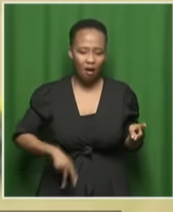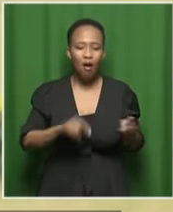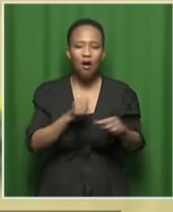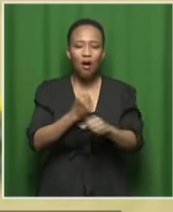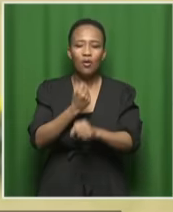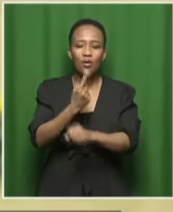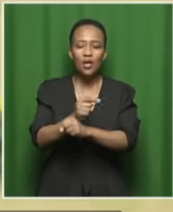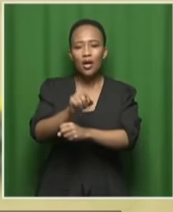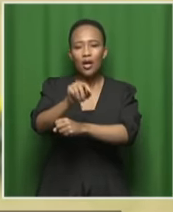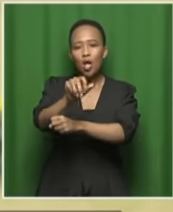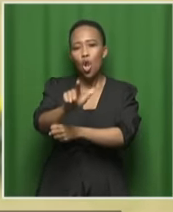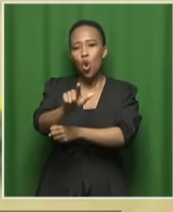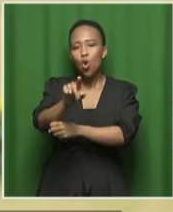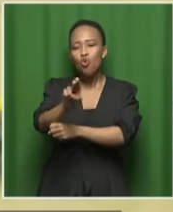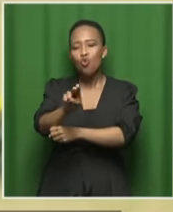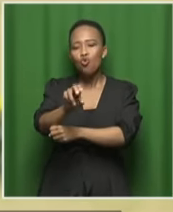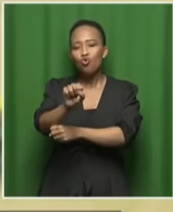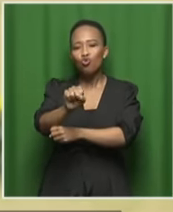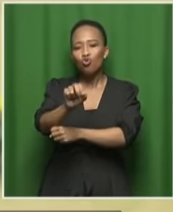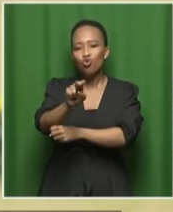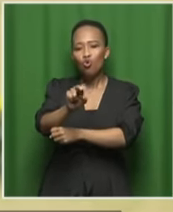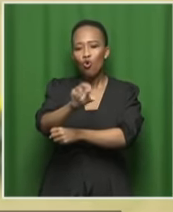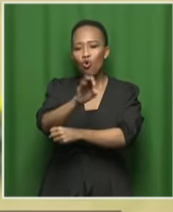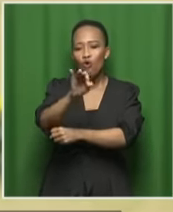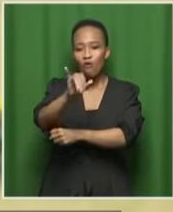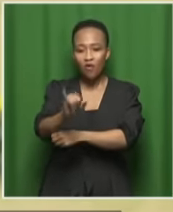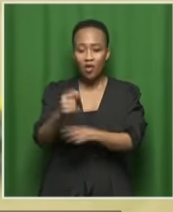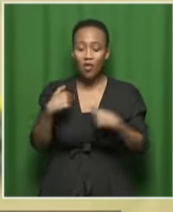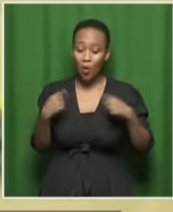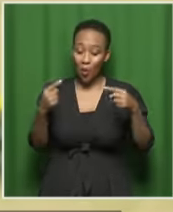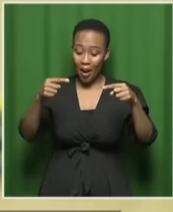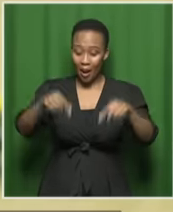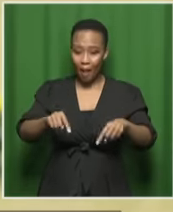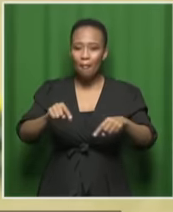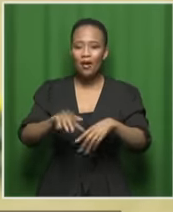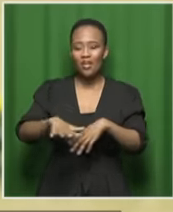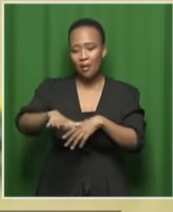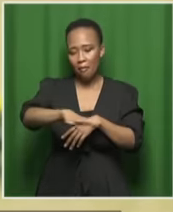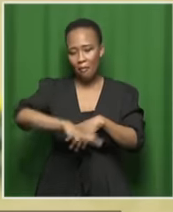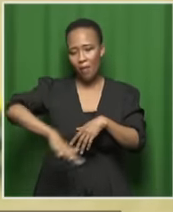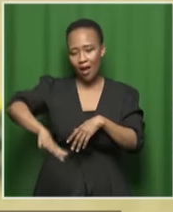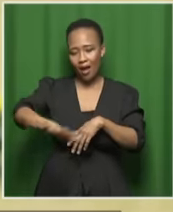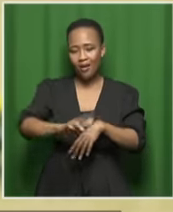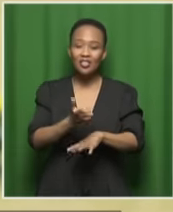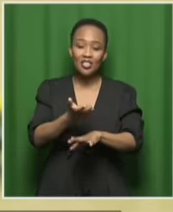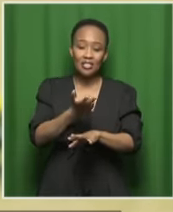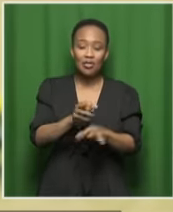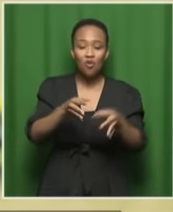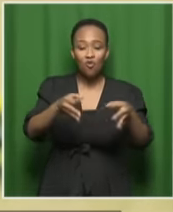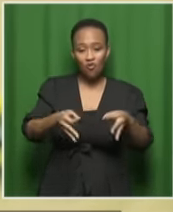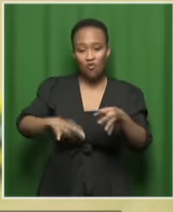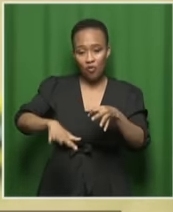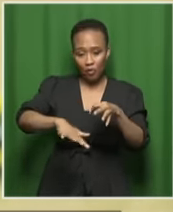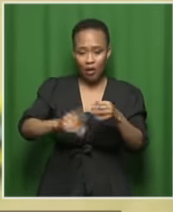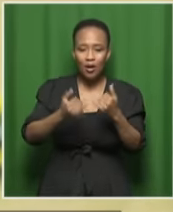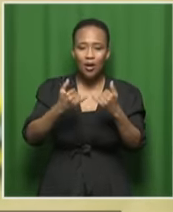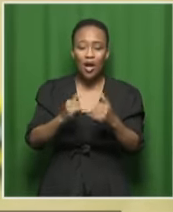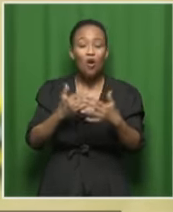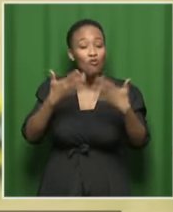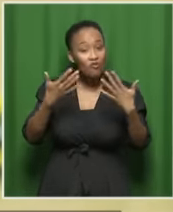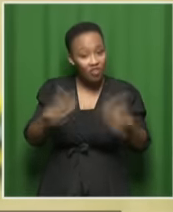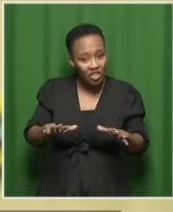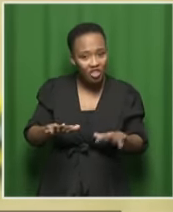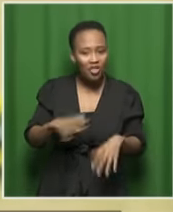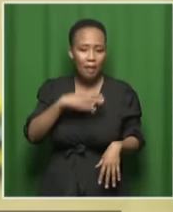Panyaza Lesufi, will lay wreaths here at the memorial, where the president will then later on deliver the main key address